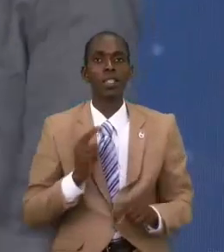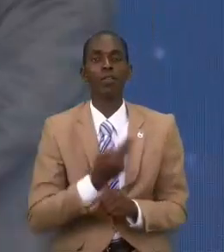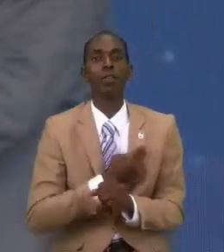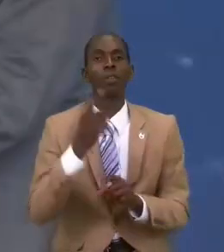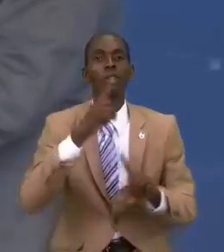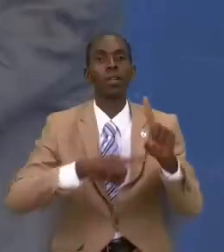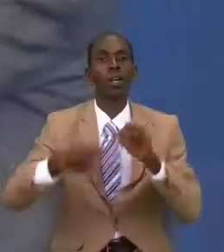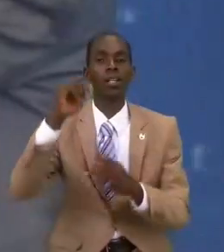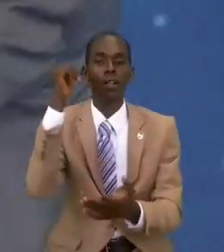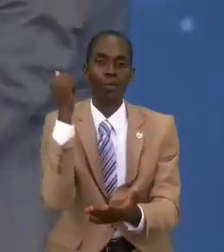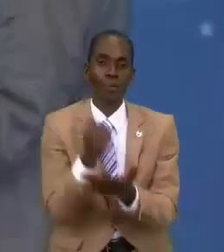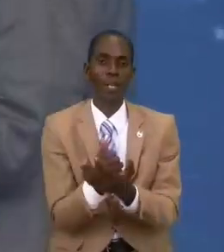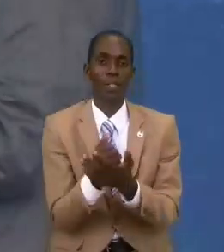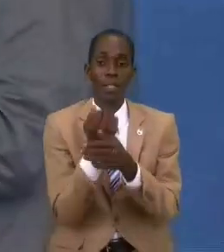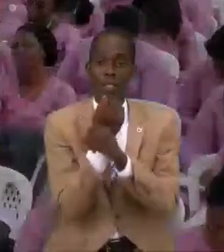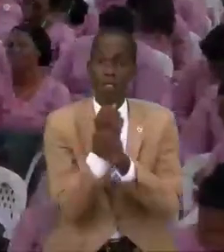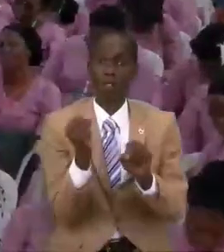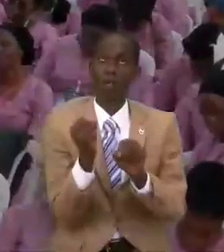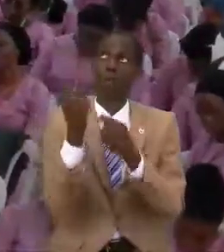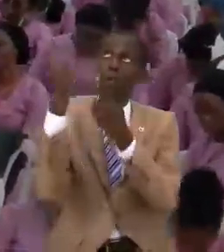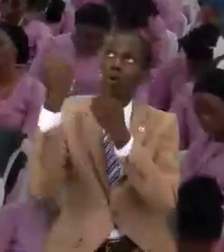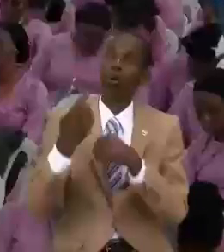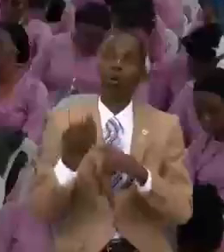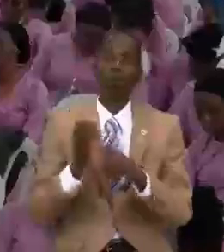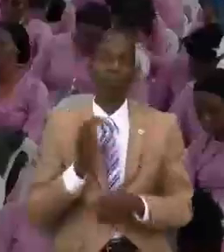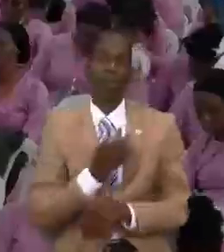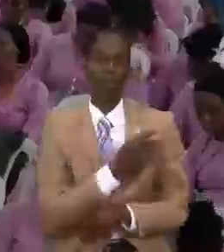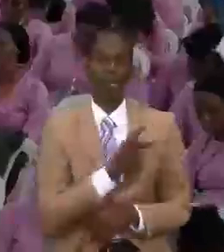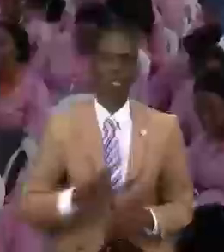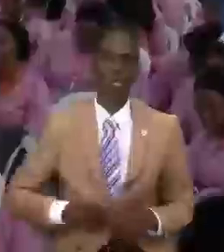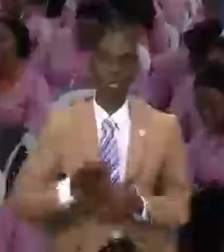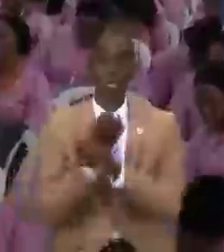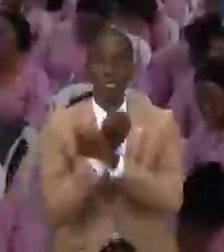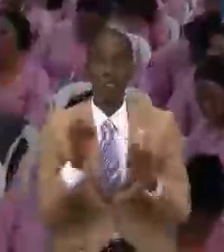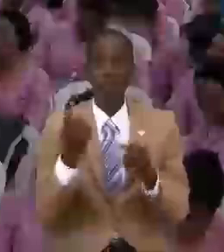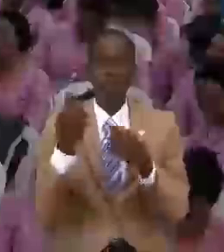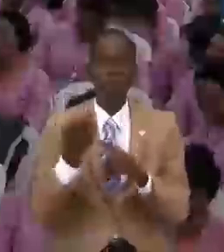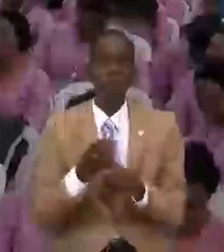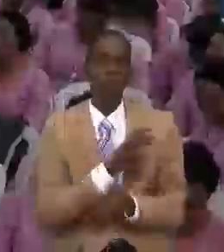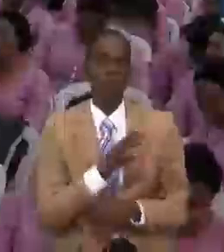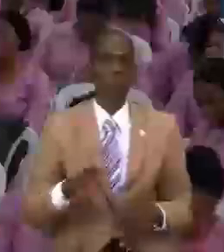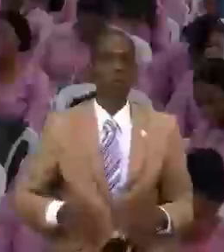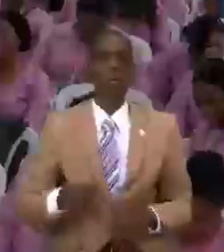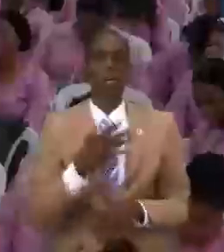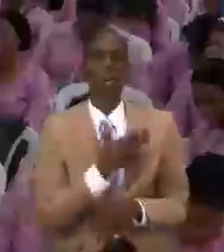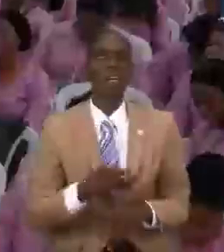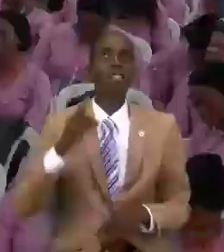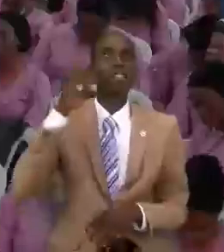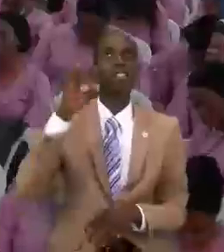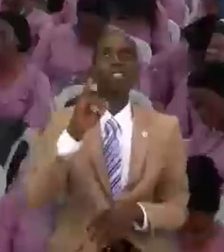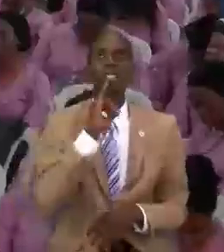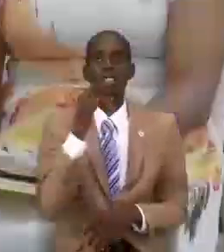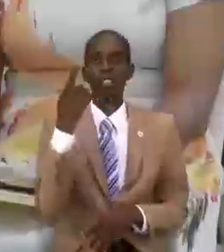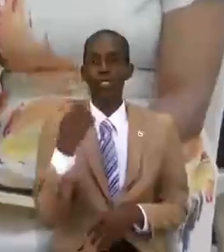King. Salvation comes from Christ, and he is the very one that still operates and